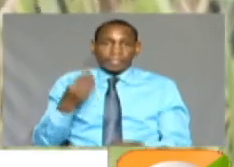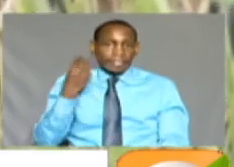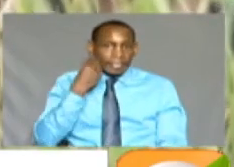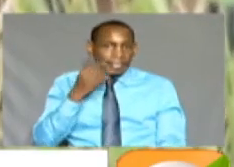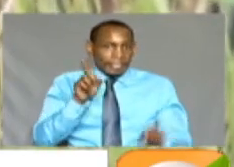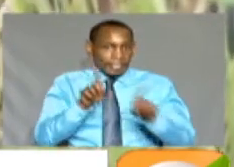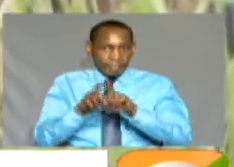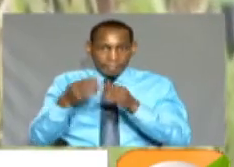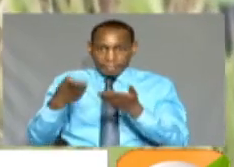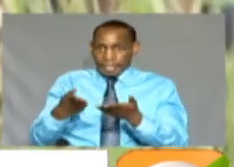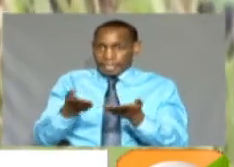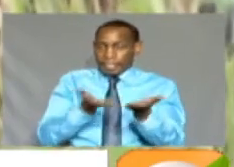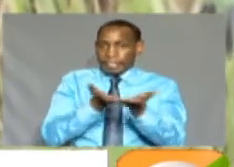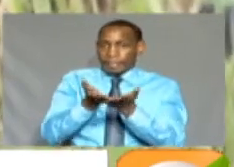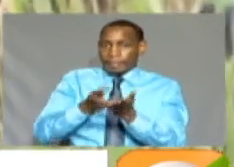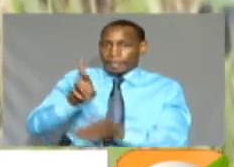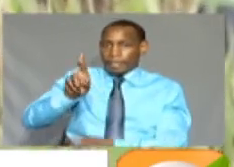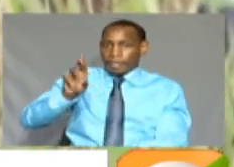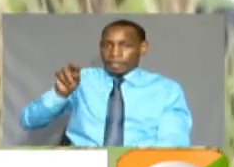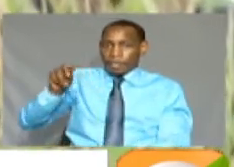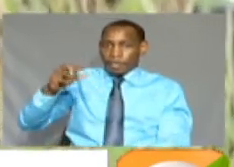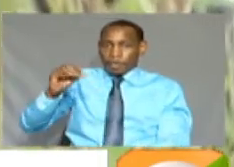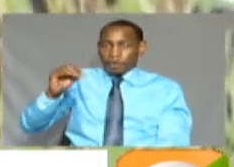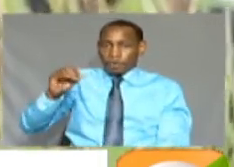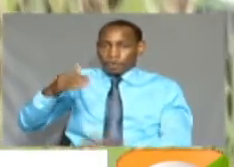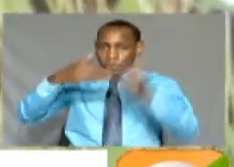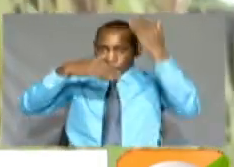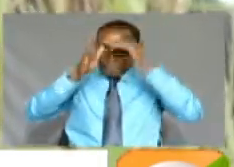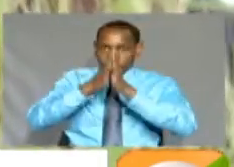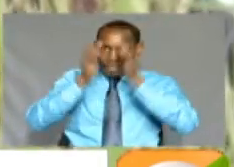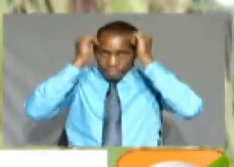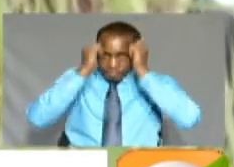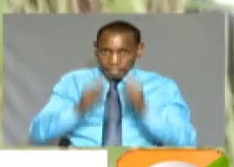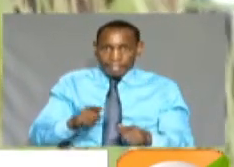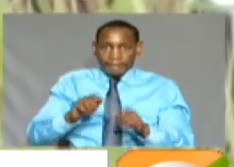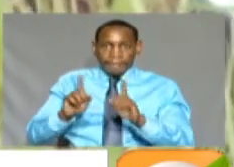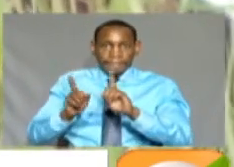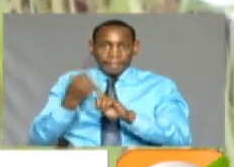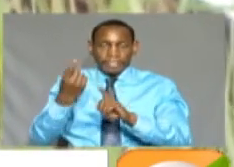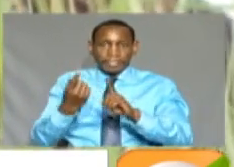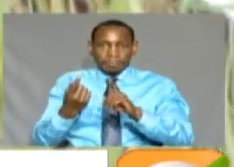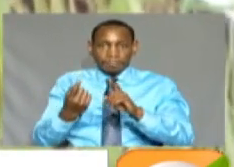and is currently serving Rongo University students while in the pilot phase.